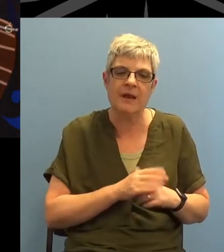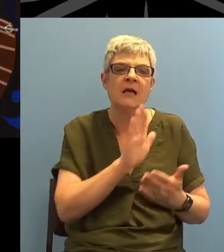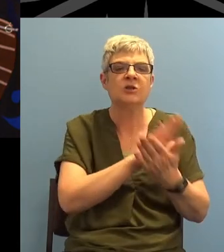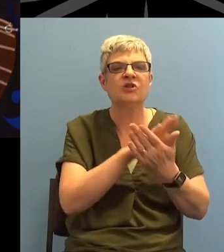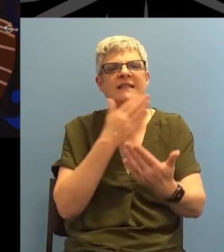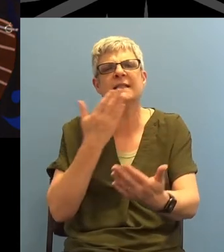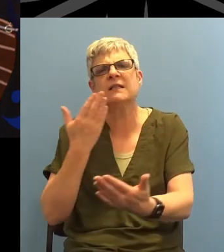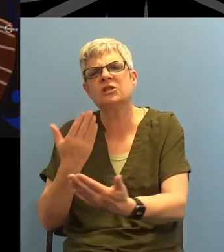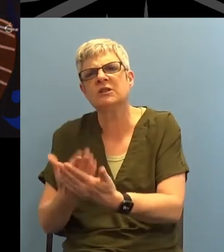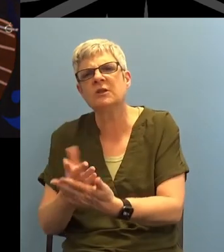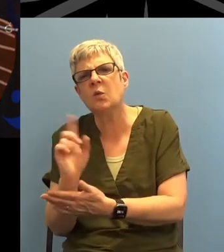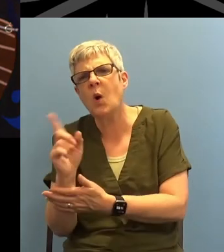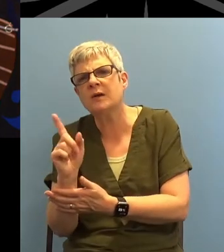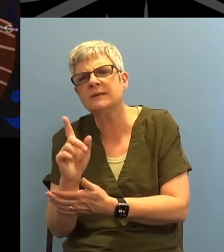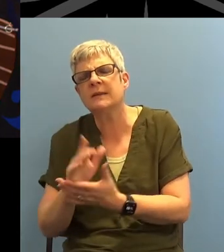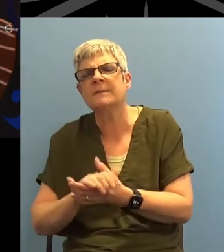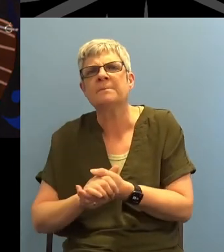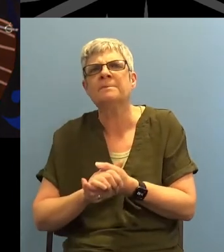transition is the